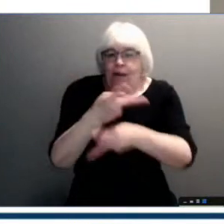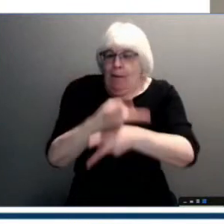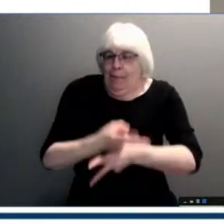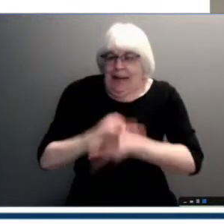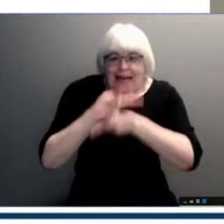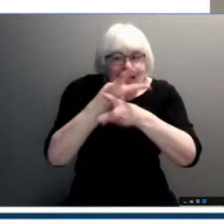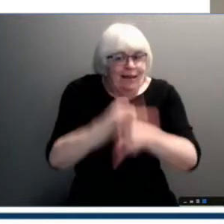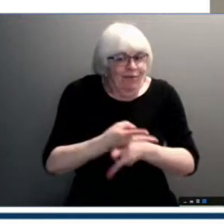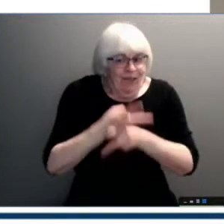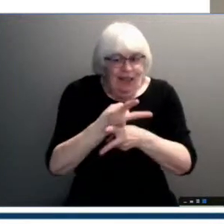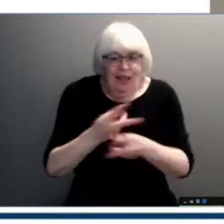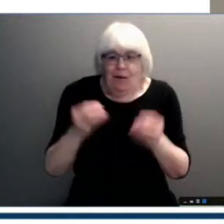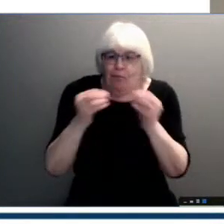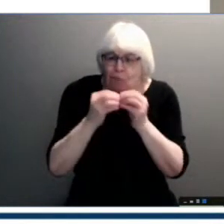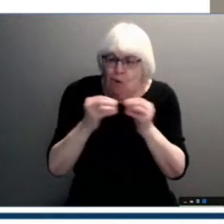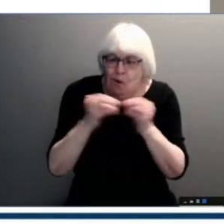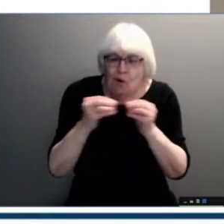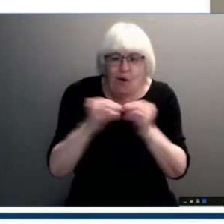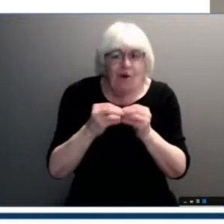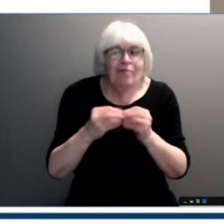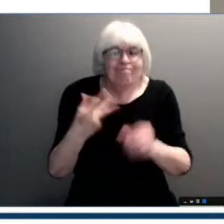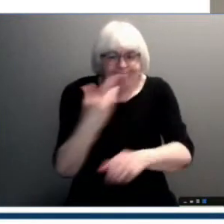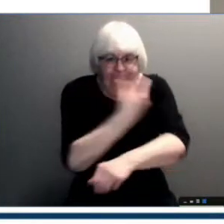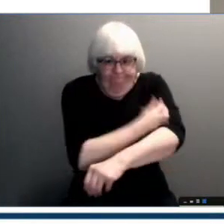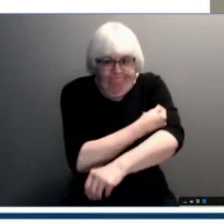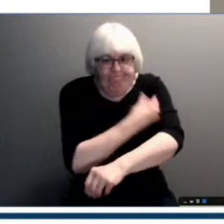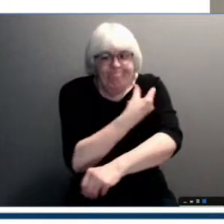their primary series and boosters.